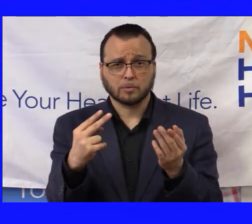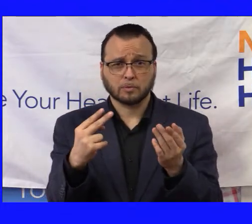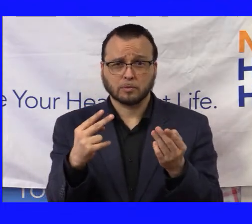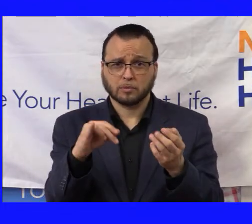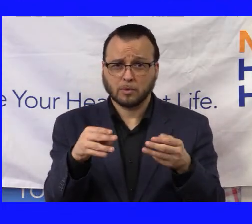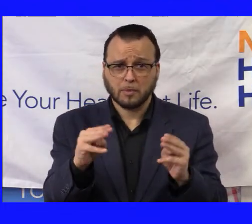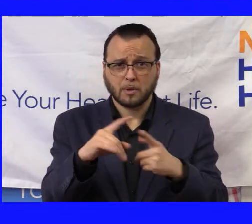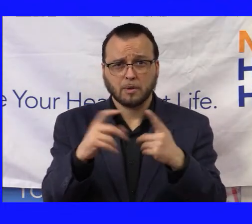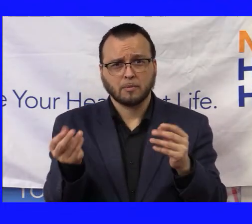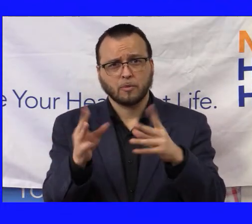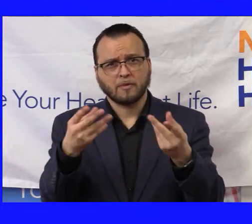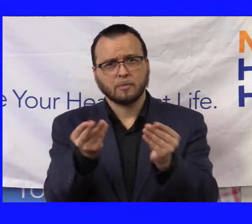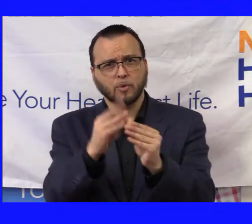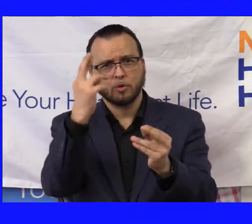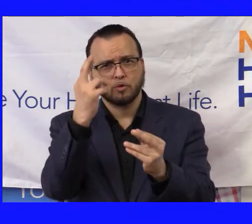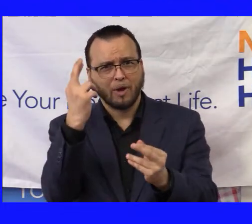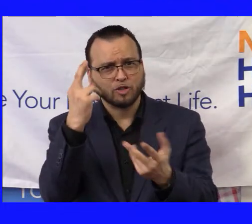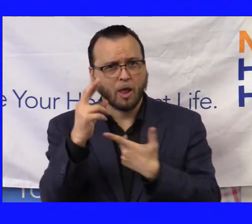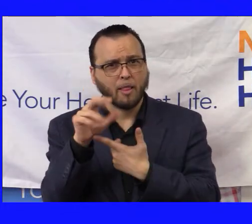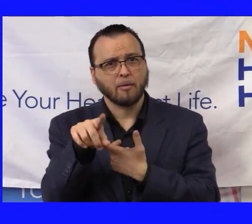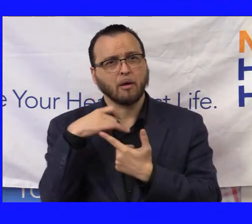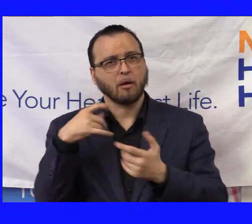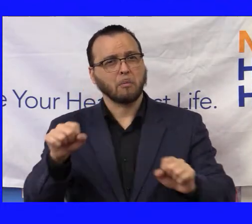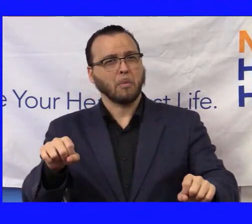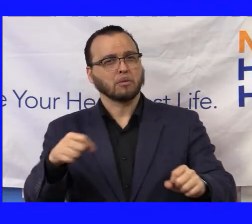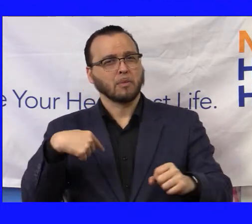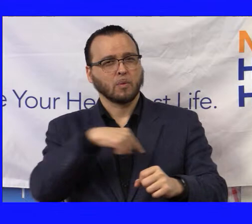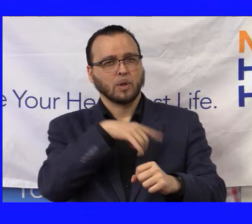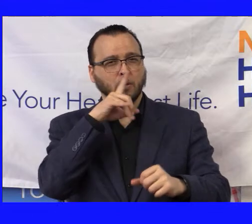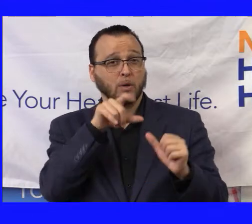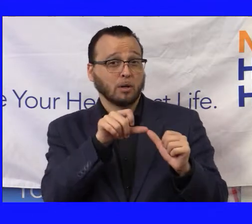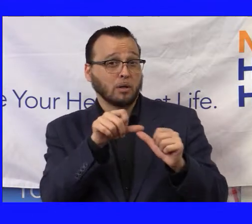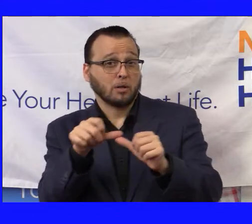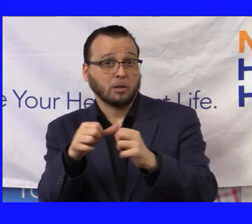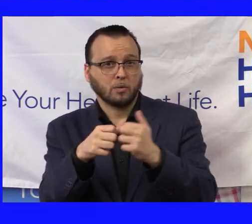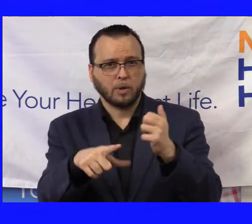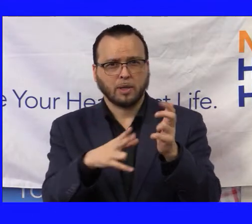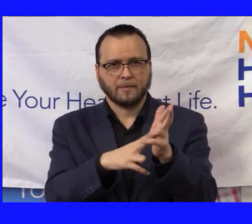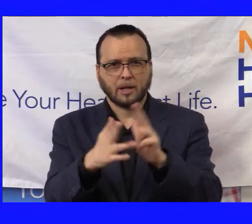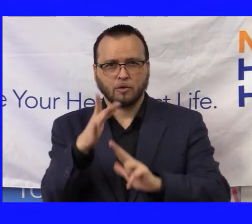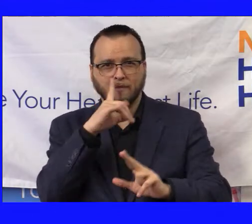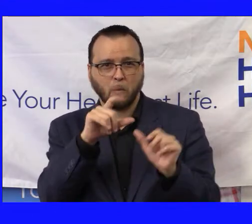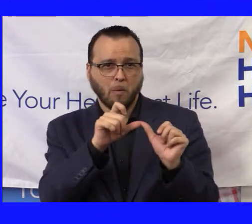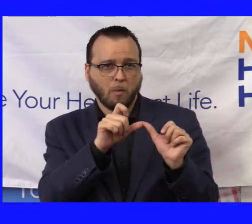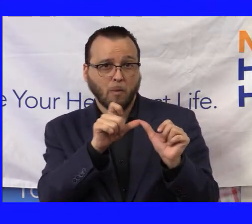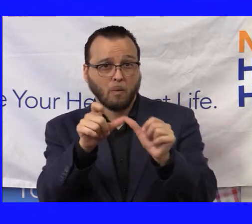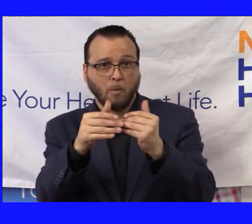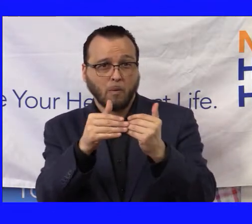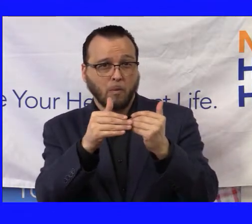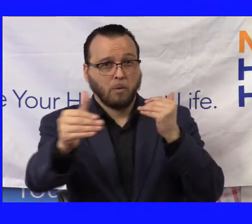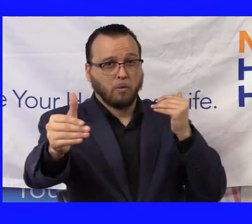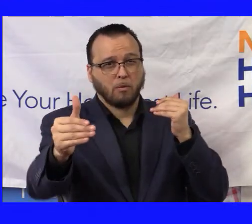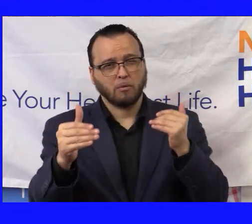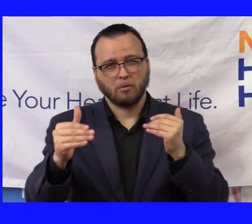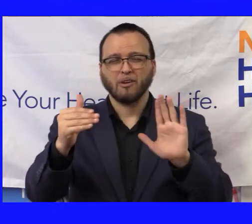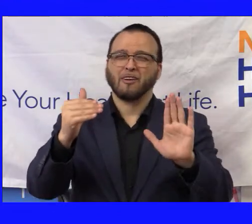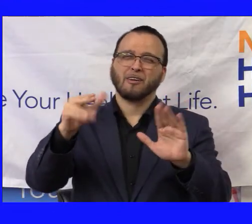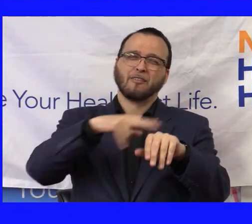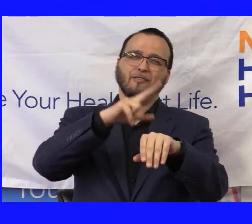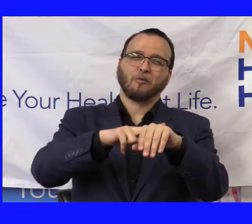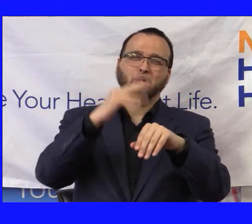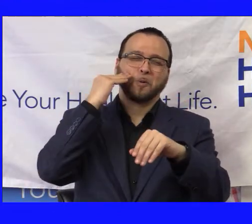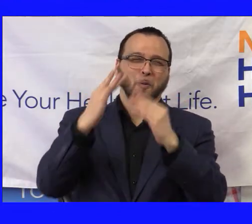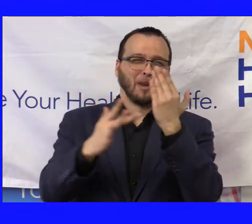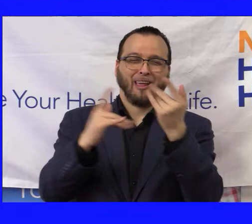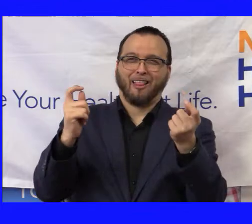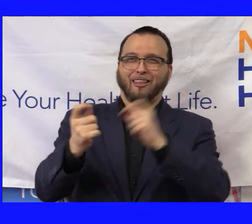rationale, the likelihood that we are going to continue with this vendor for a long time, even though, of course, things can change in 5 years, is